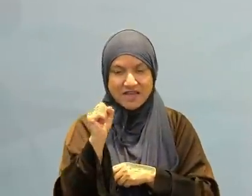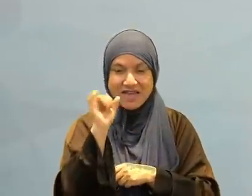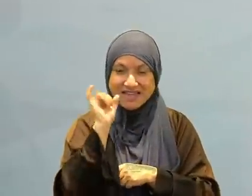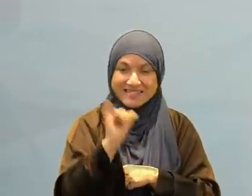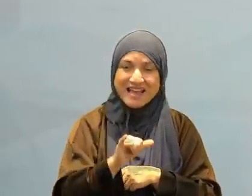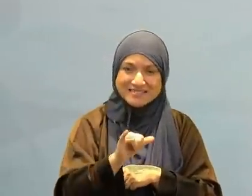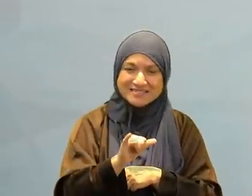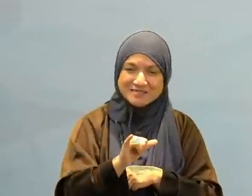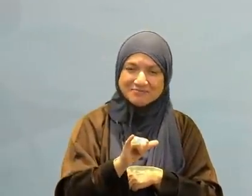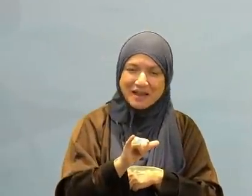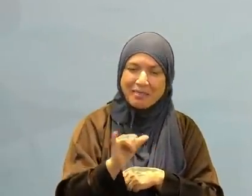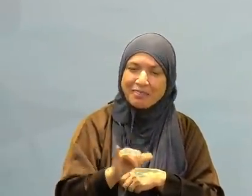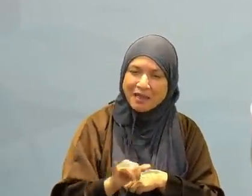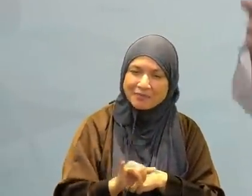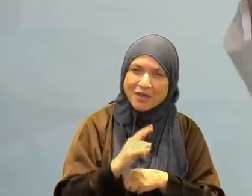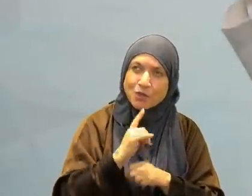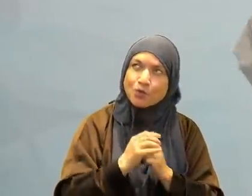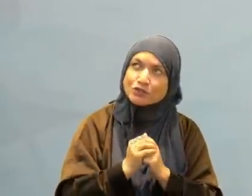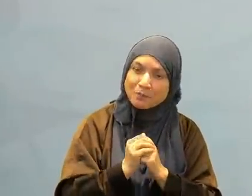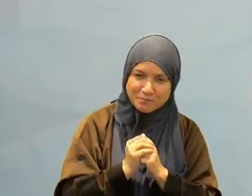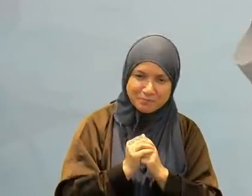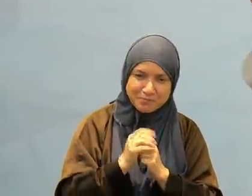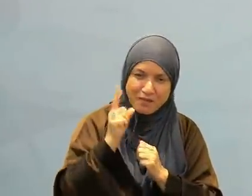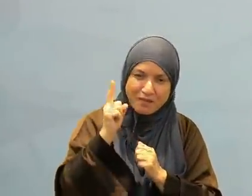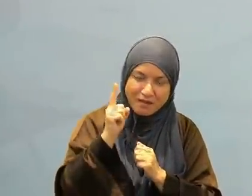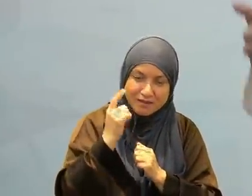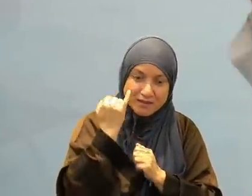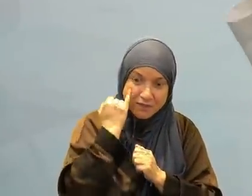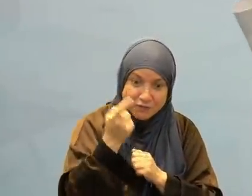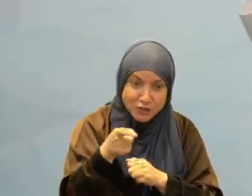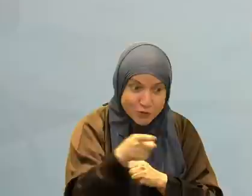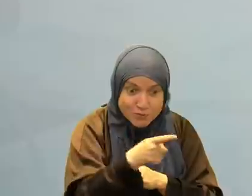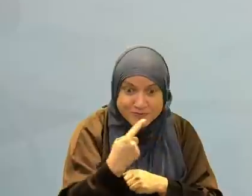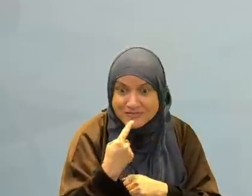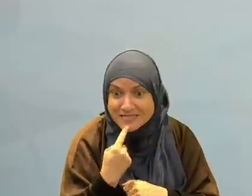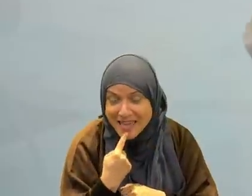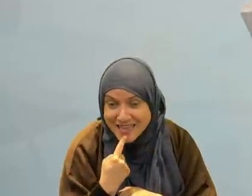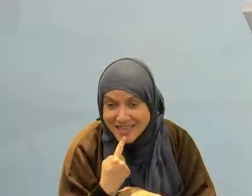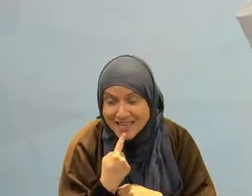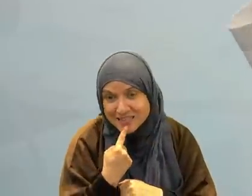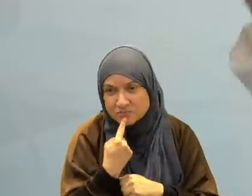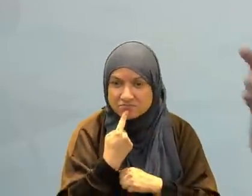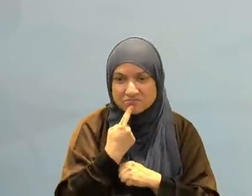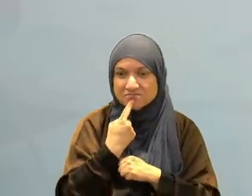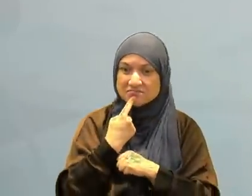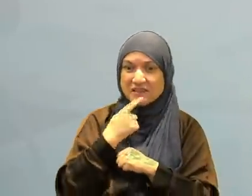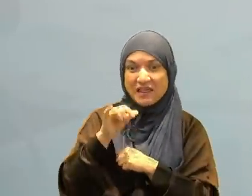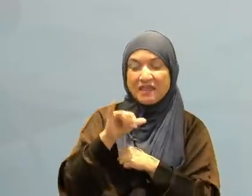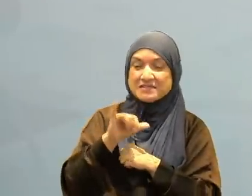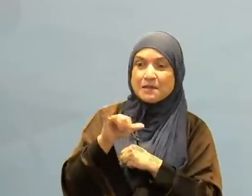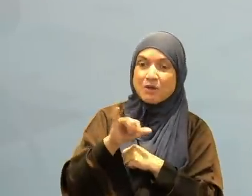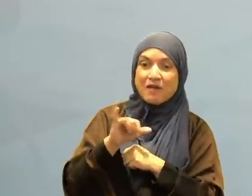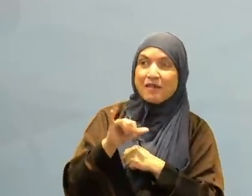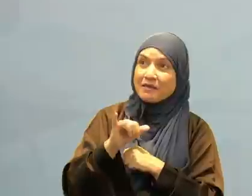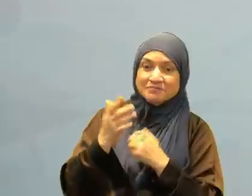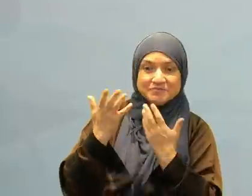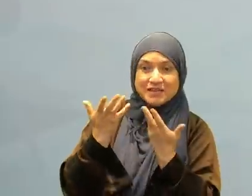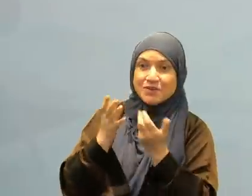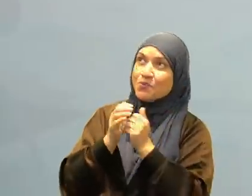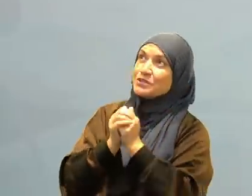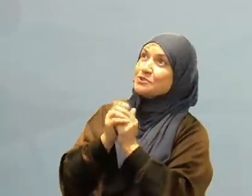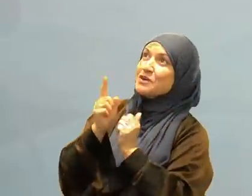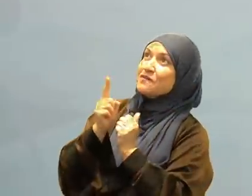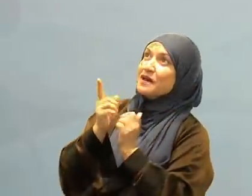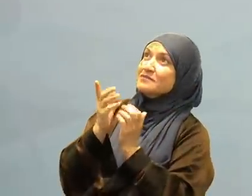dua. And just as we're talking about the importance of dua for forgiveness and dua for upliftment and dua for all the things that we're going to carry to